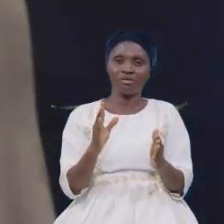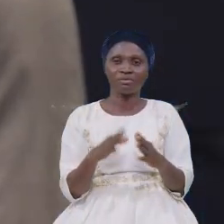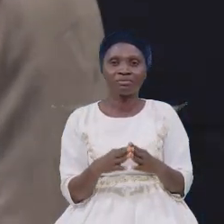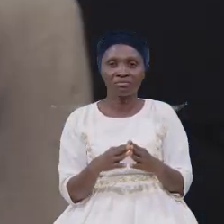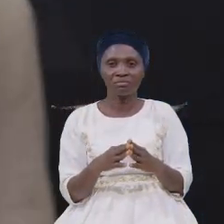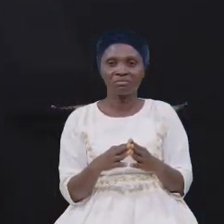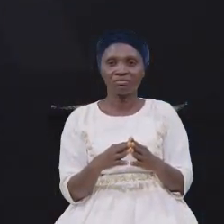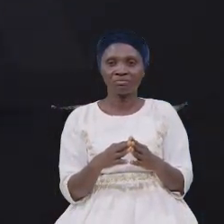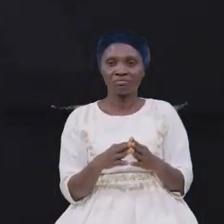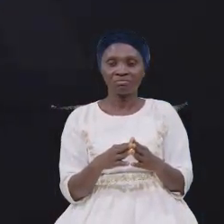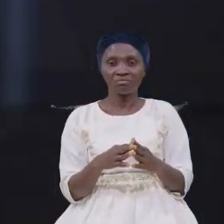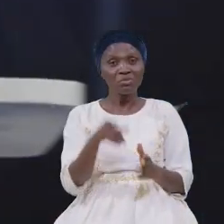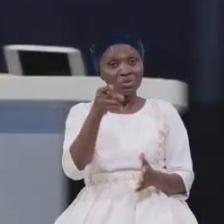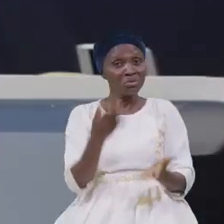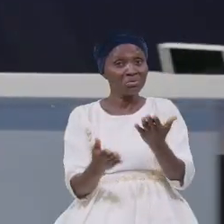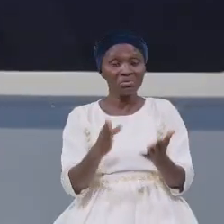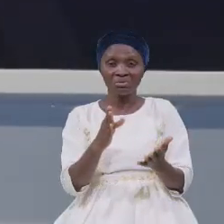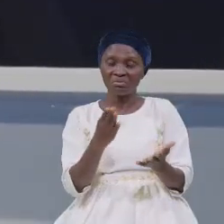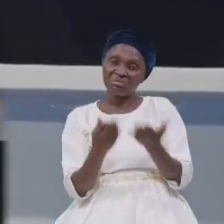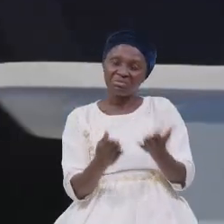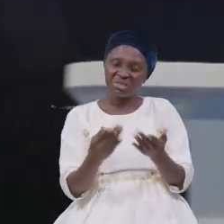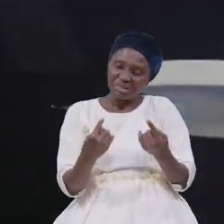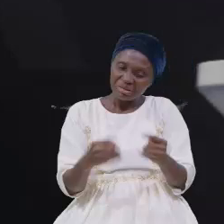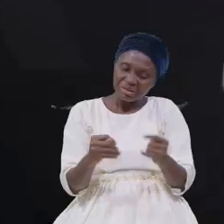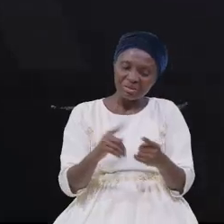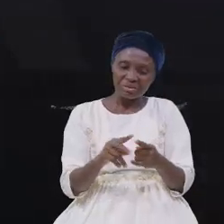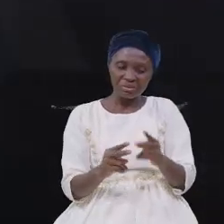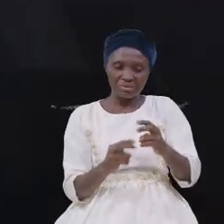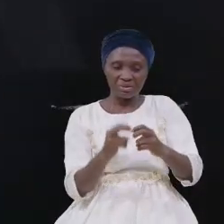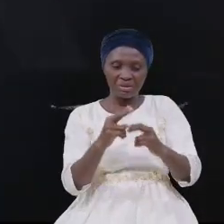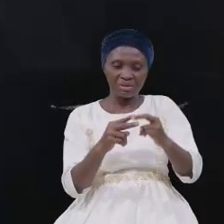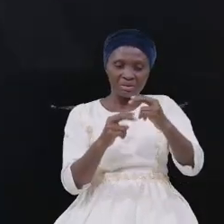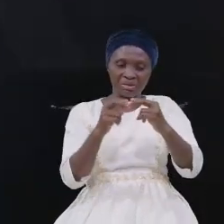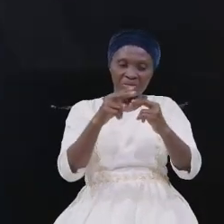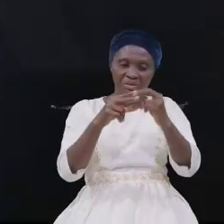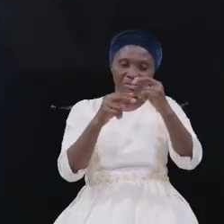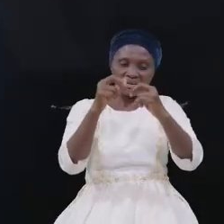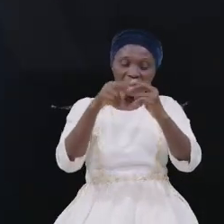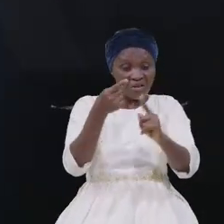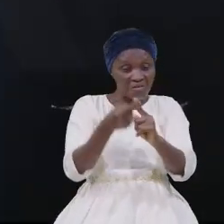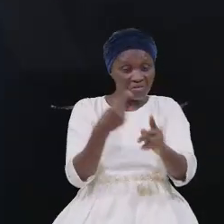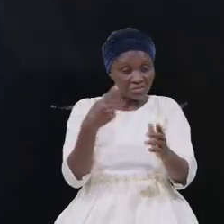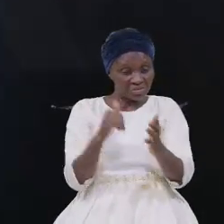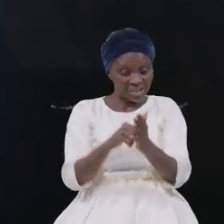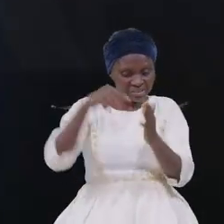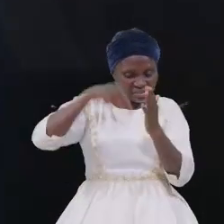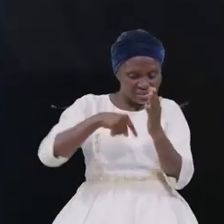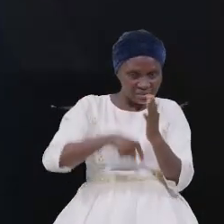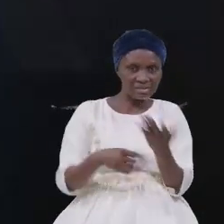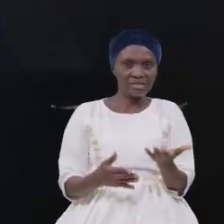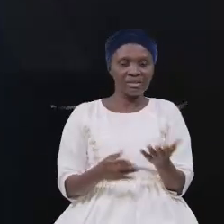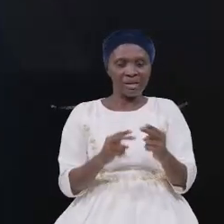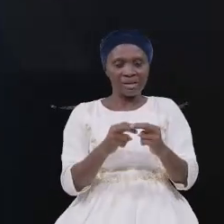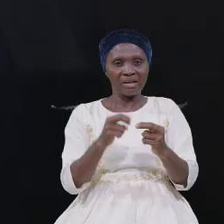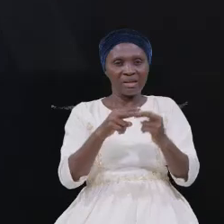climb up from that depth, climb. The climbing from